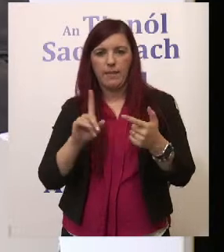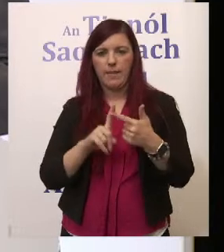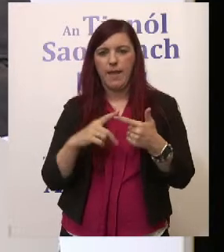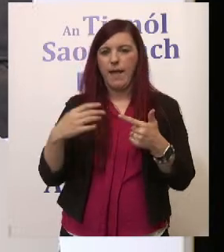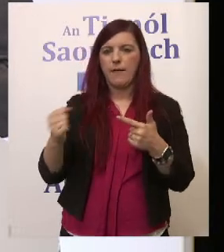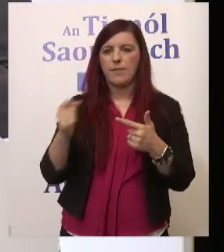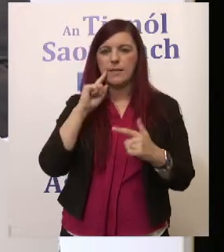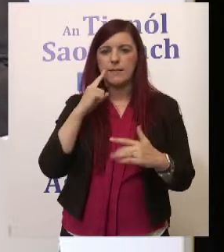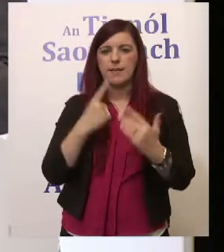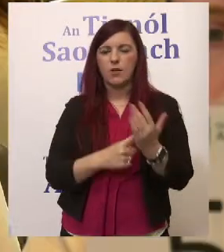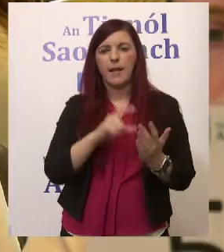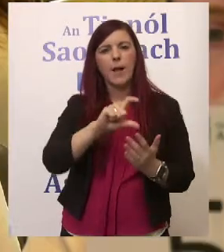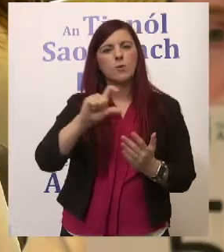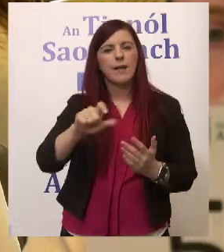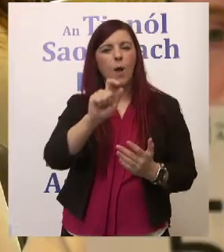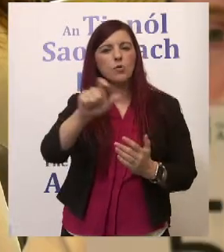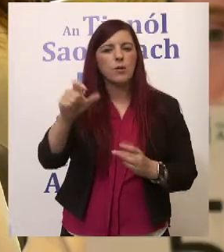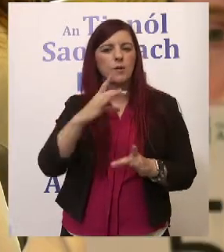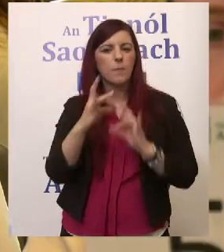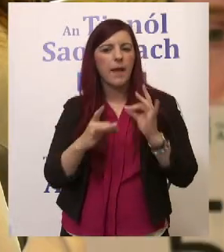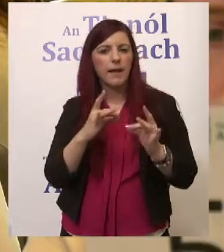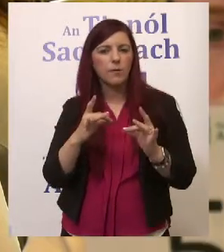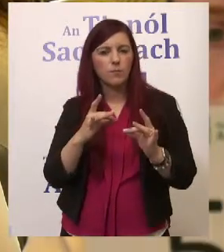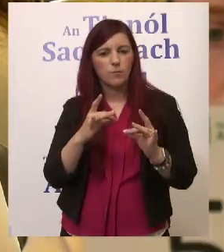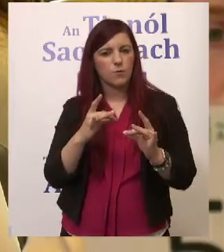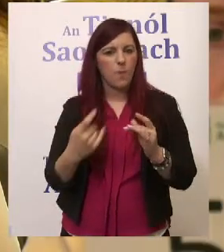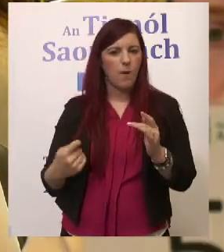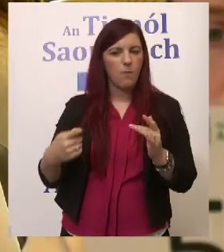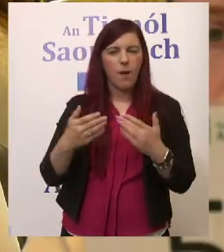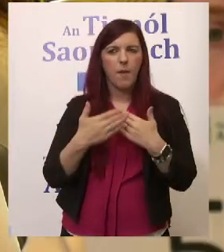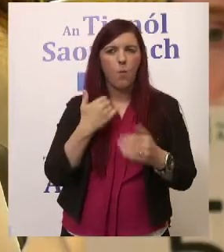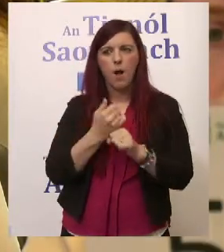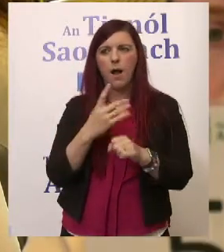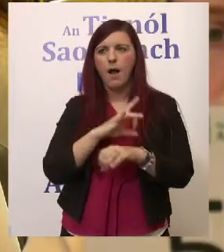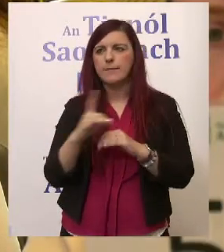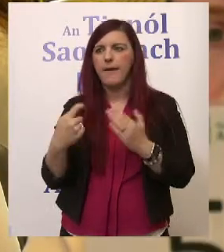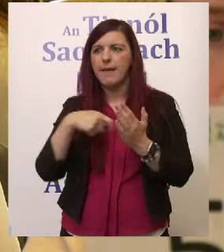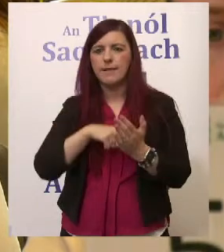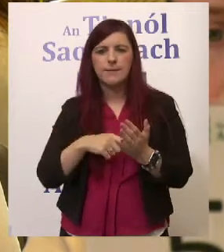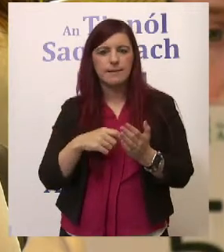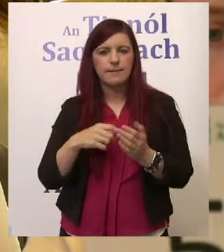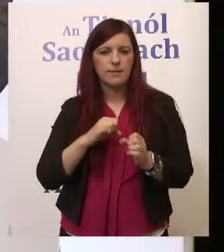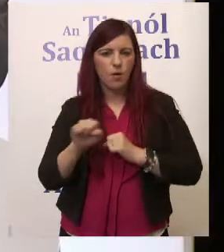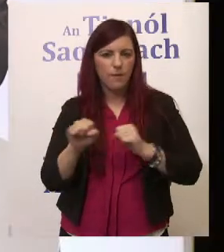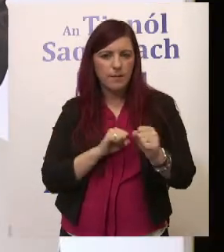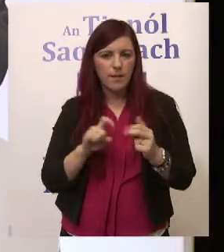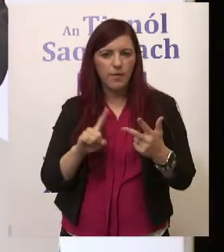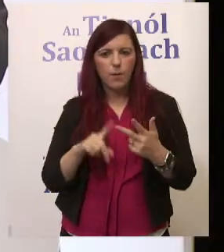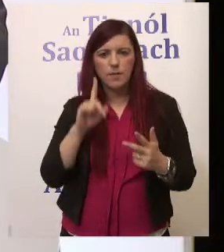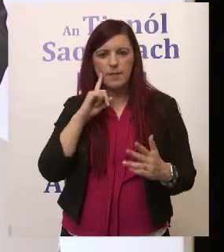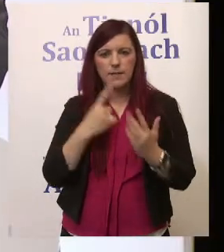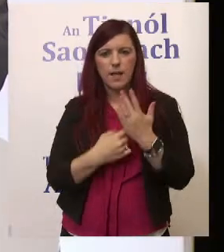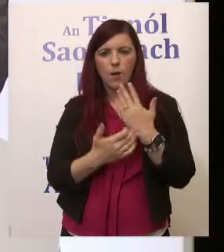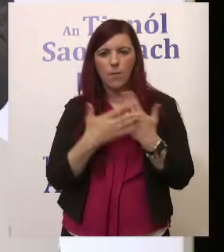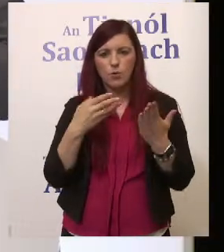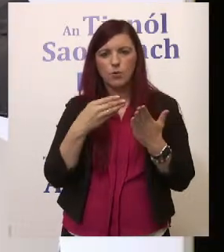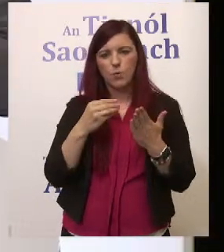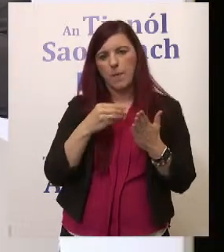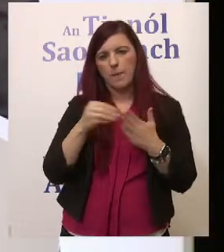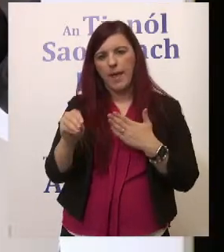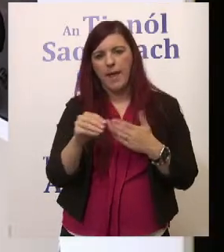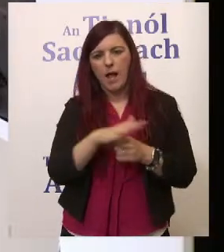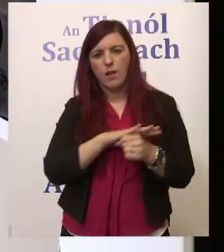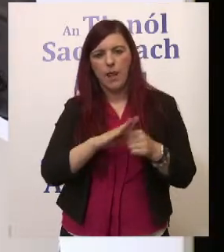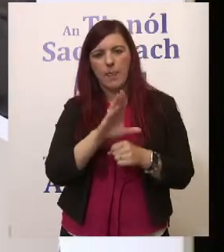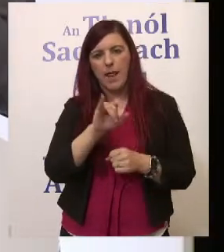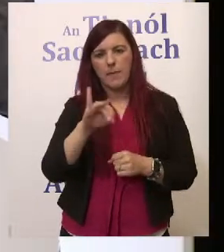councillors make in terms of what services will be put on top of that. There is the decision about how much to tax at the local property level, and